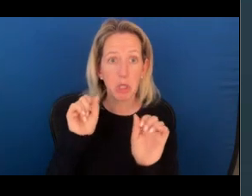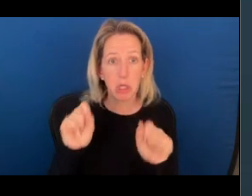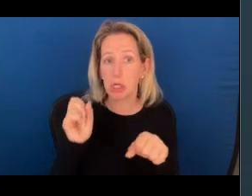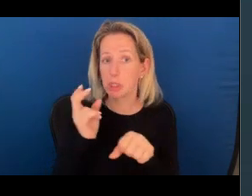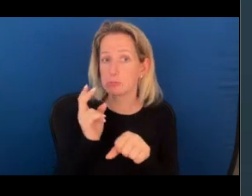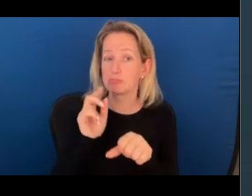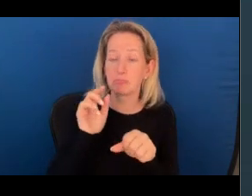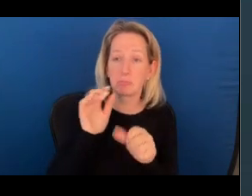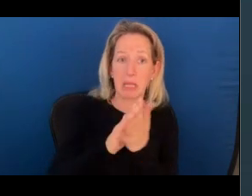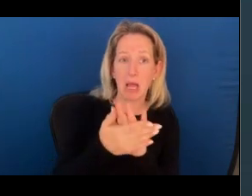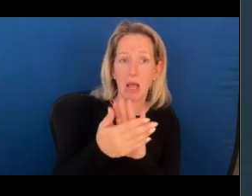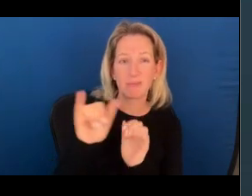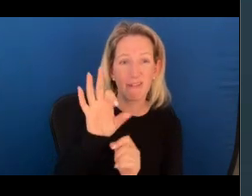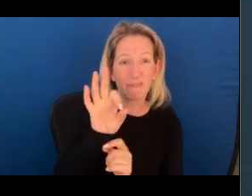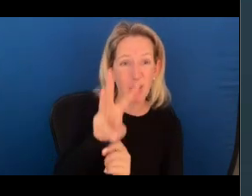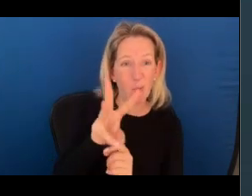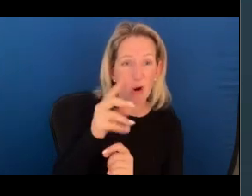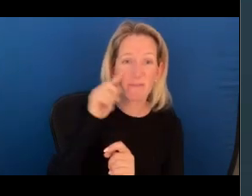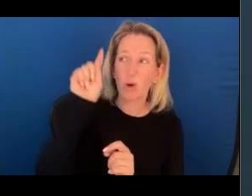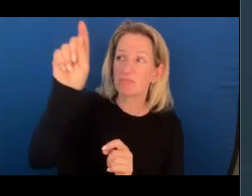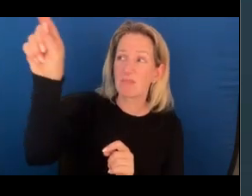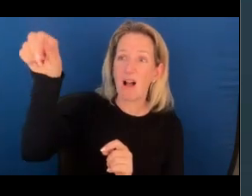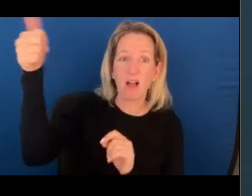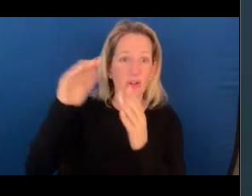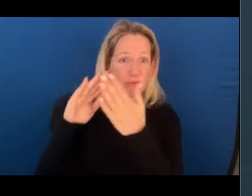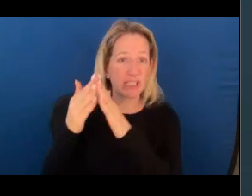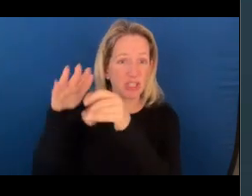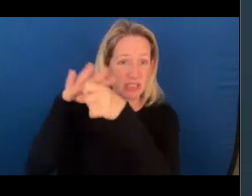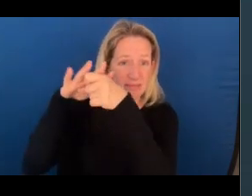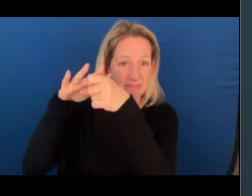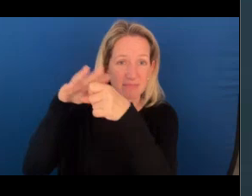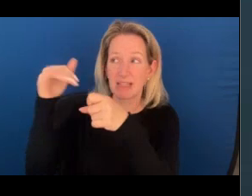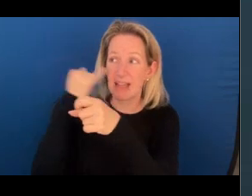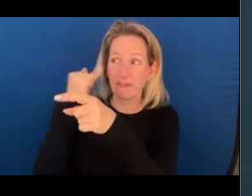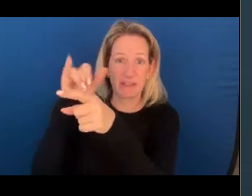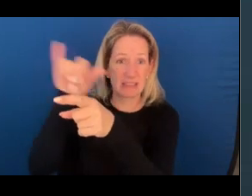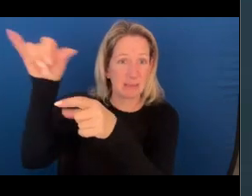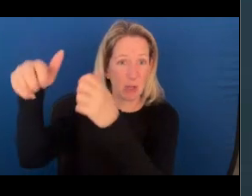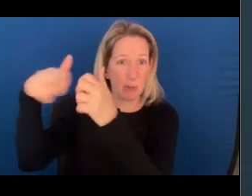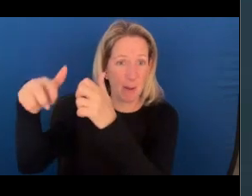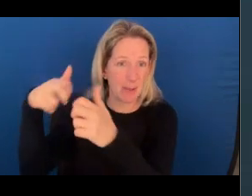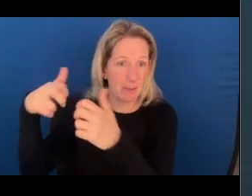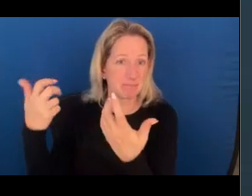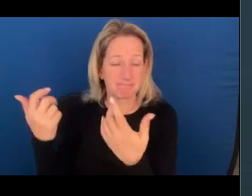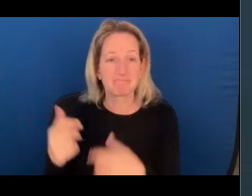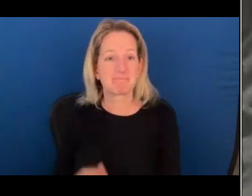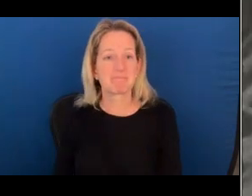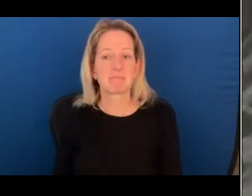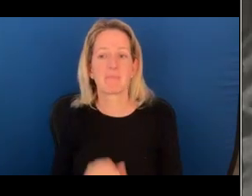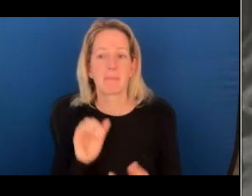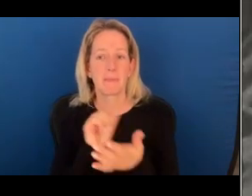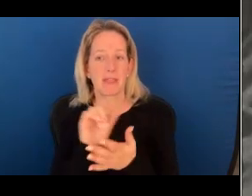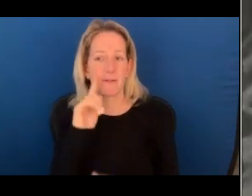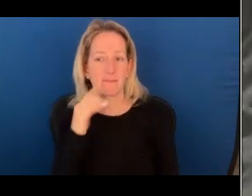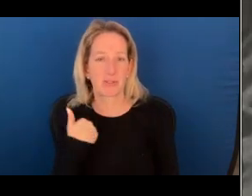or having similar issues. Next slide. That's it for us. Thank you.